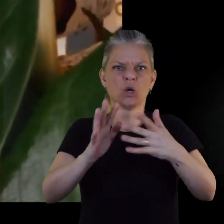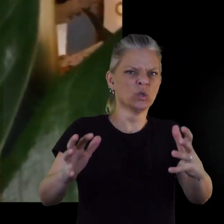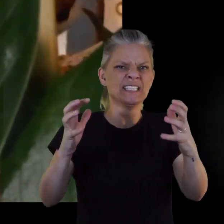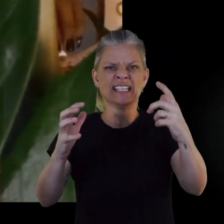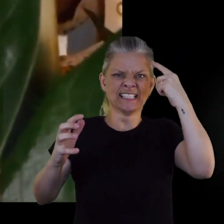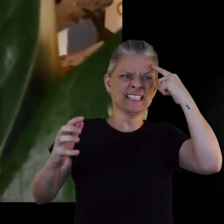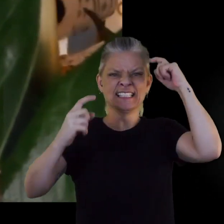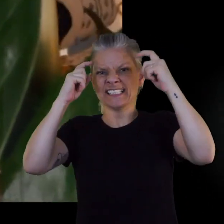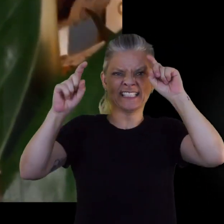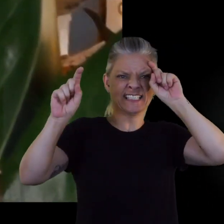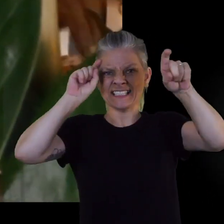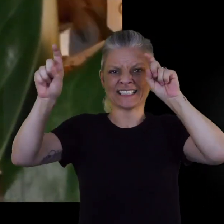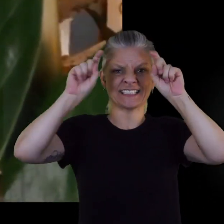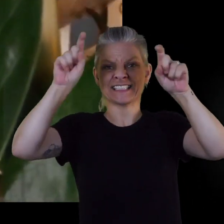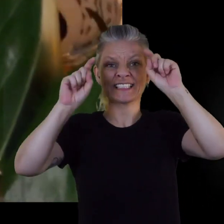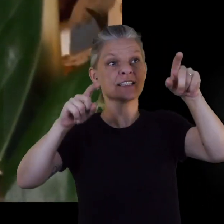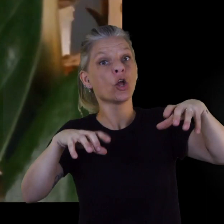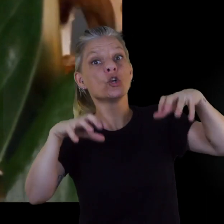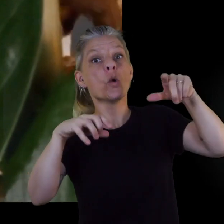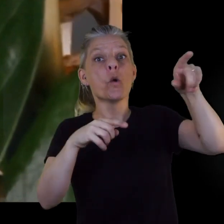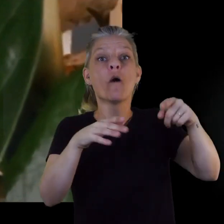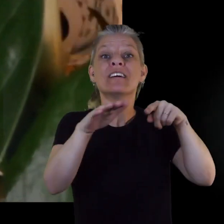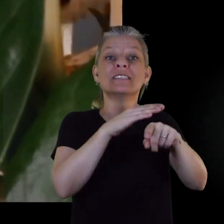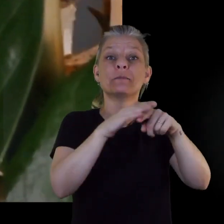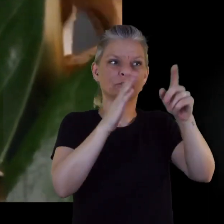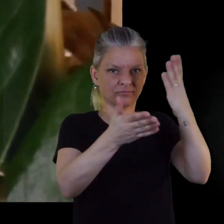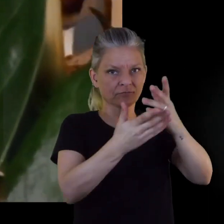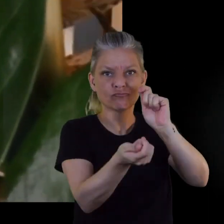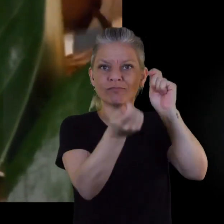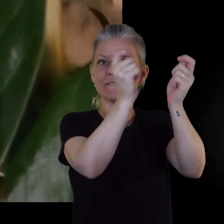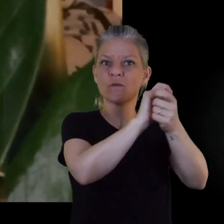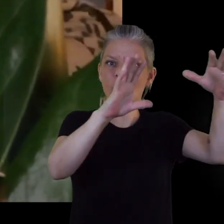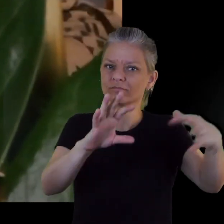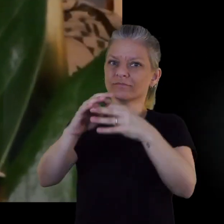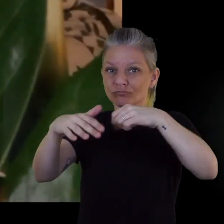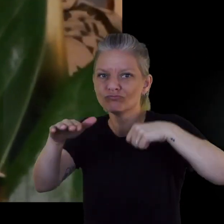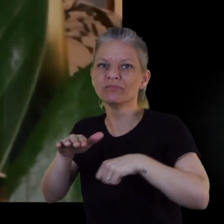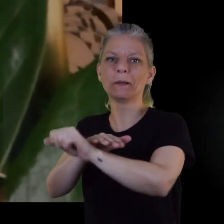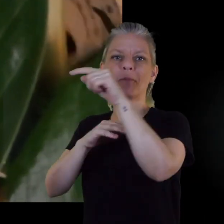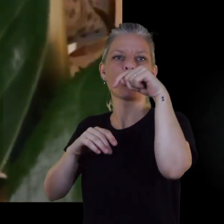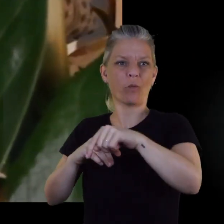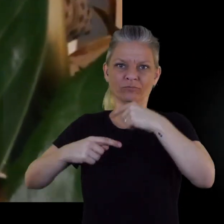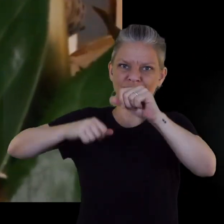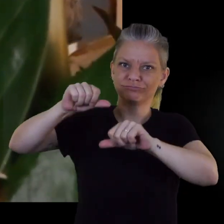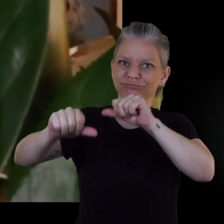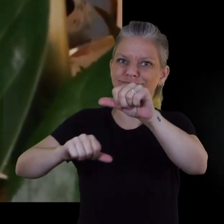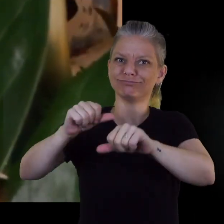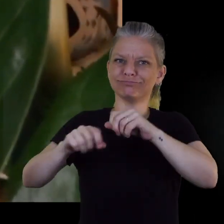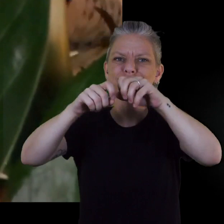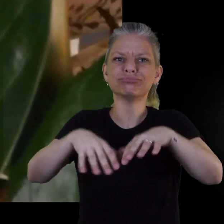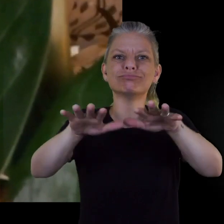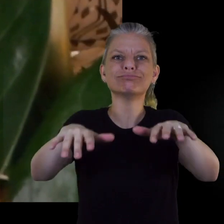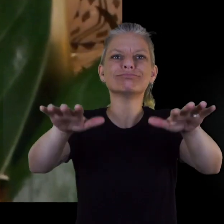The ghosts of escapism slain by confession, unreformed and reborn as connective obsession. The renegades don the wavelength, finger guns trained